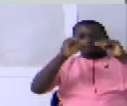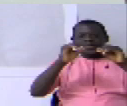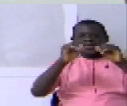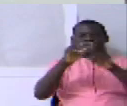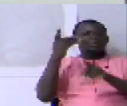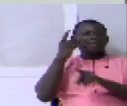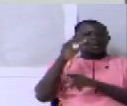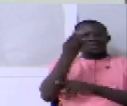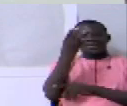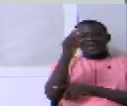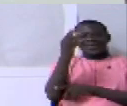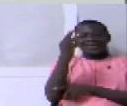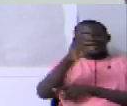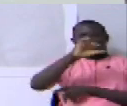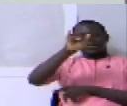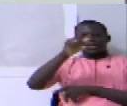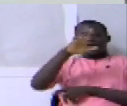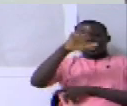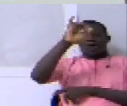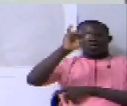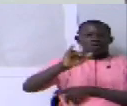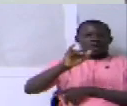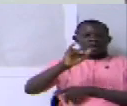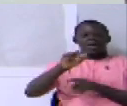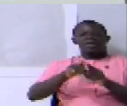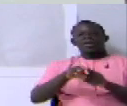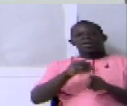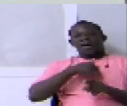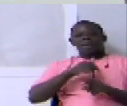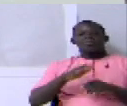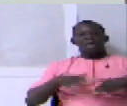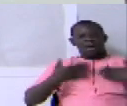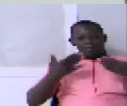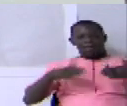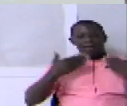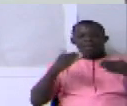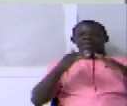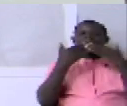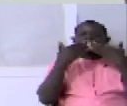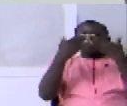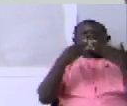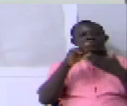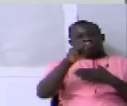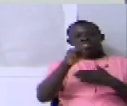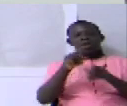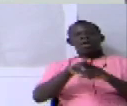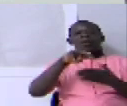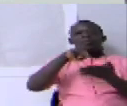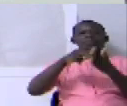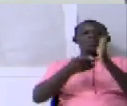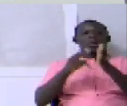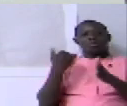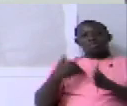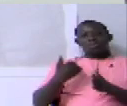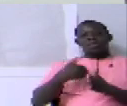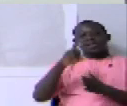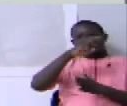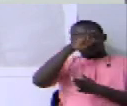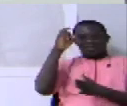says as follows: I am pleased to inform you that the Public Service Commission has